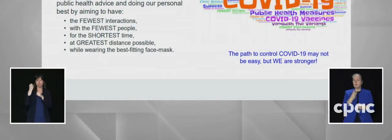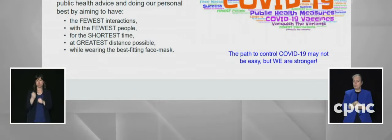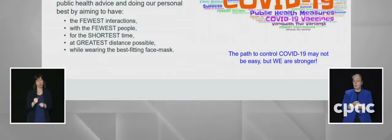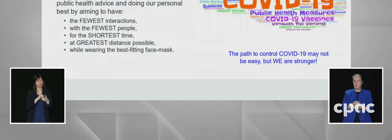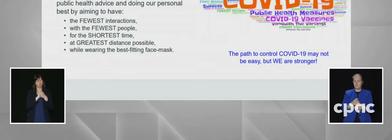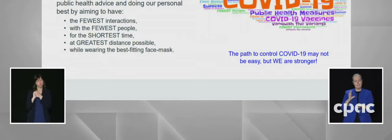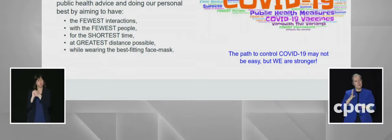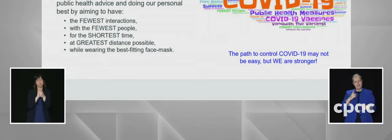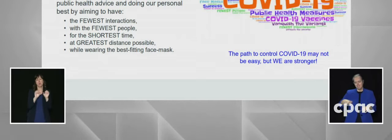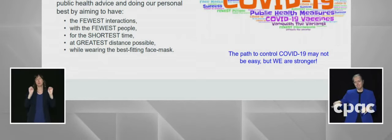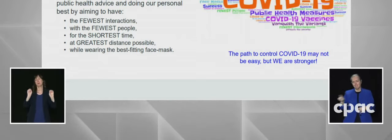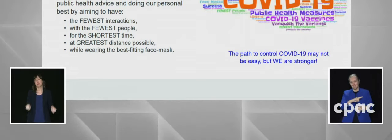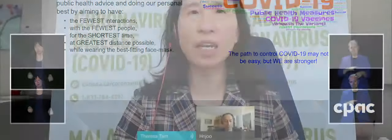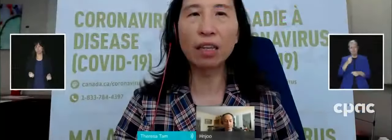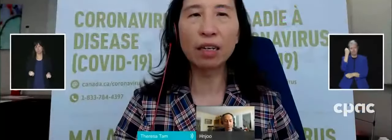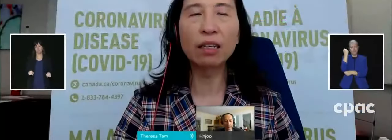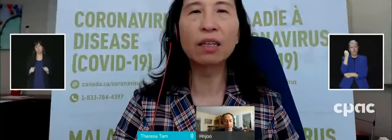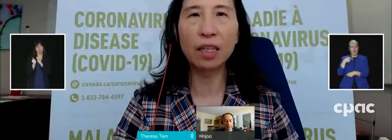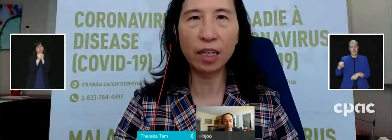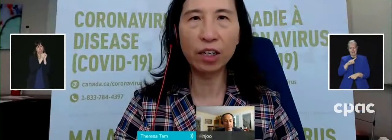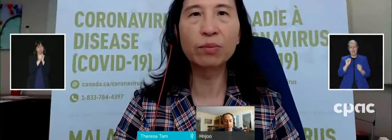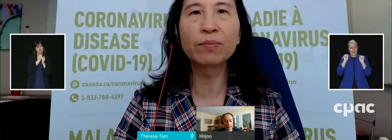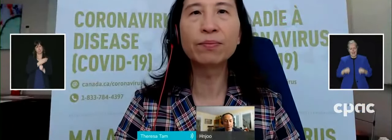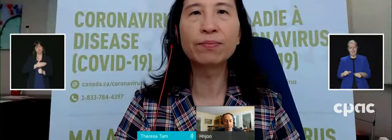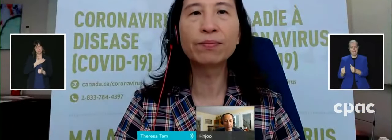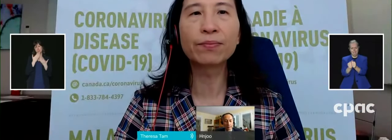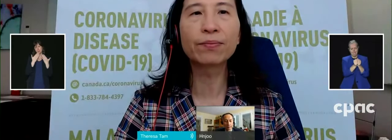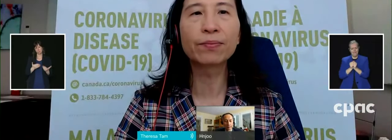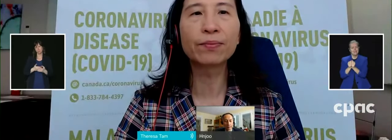this, so let's do it together. Thank